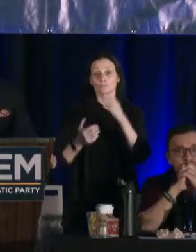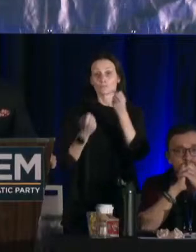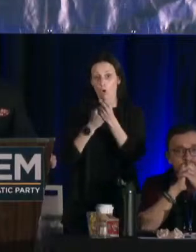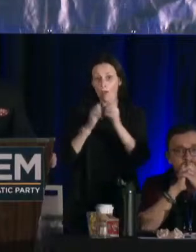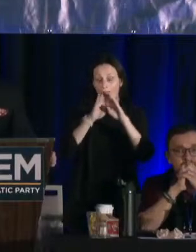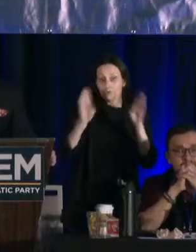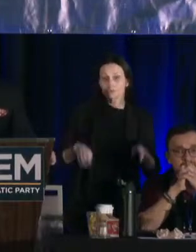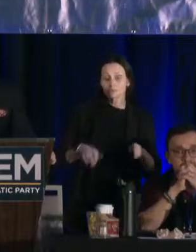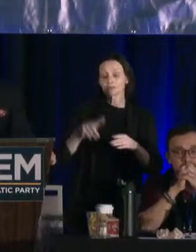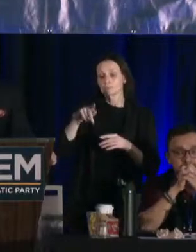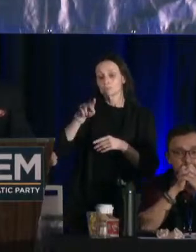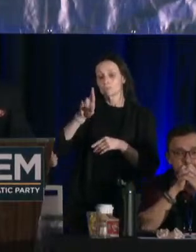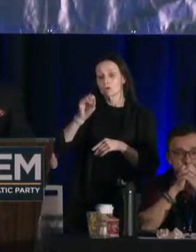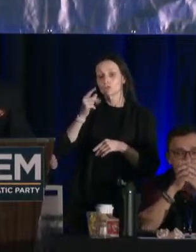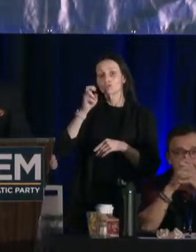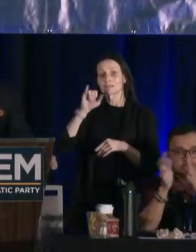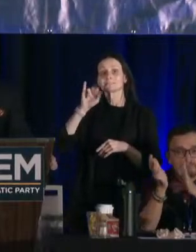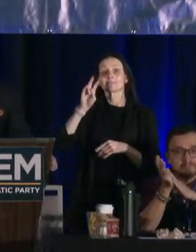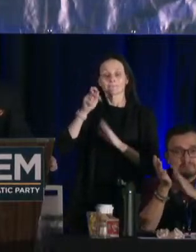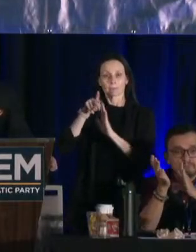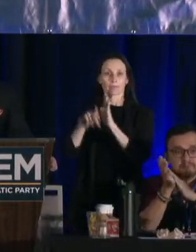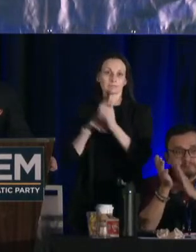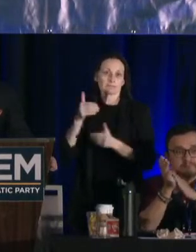and progressive policies.